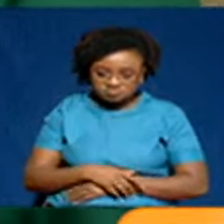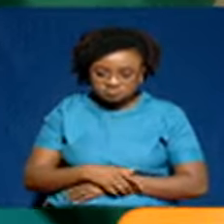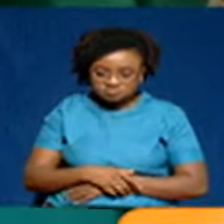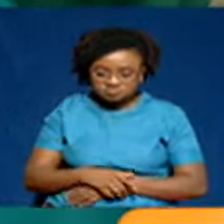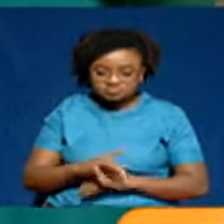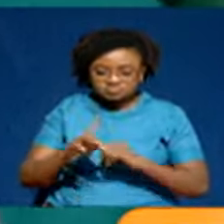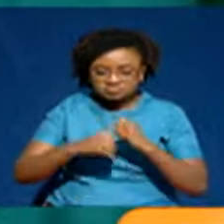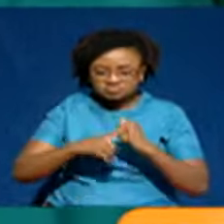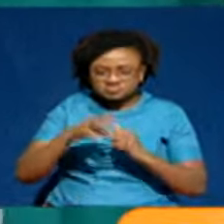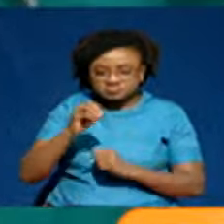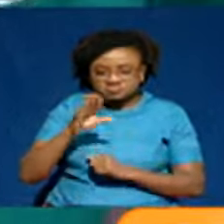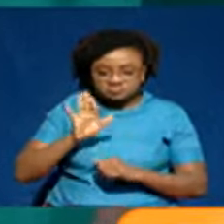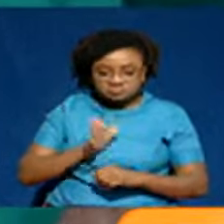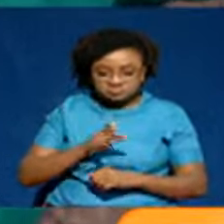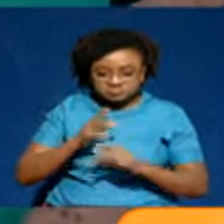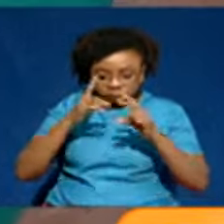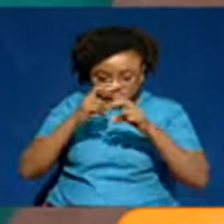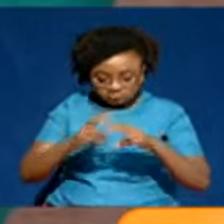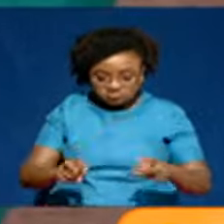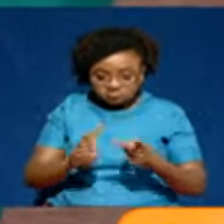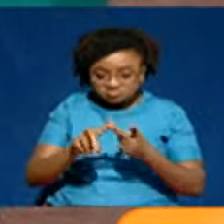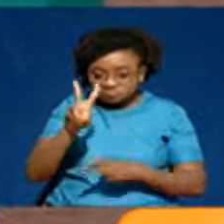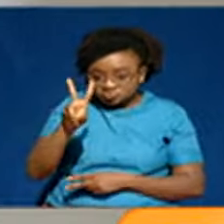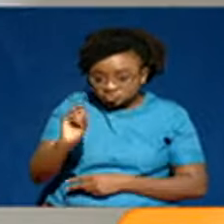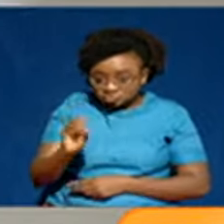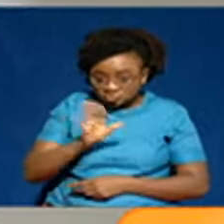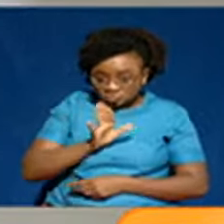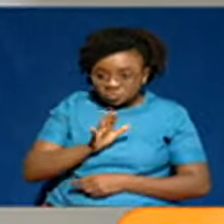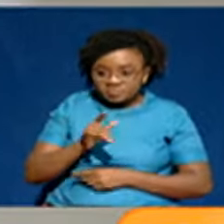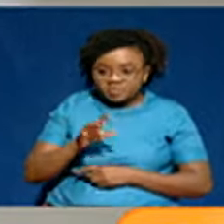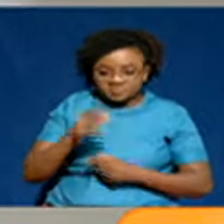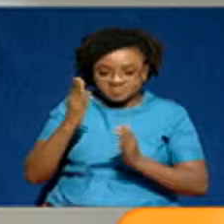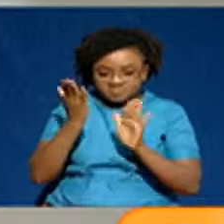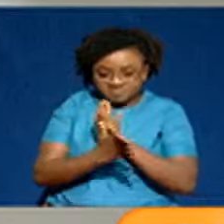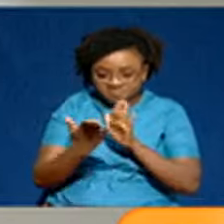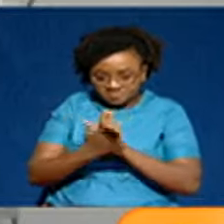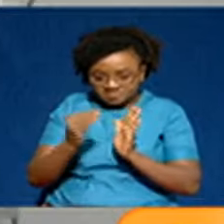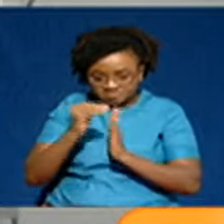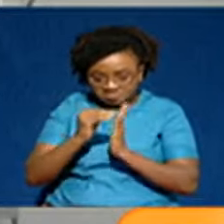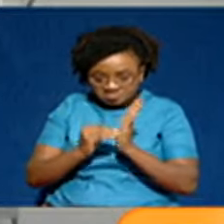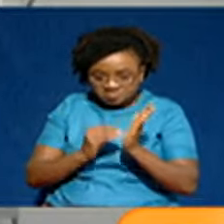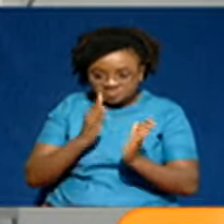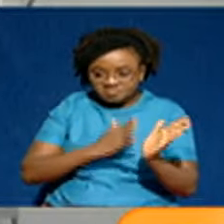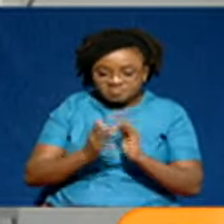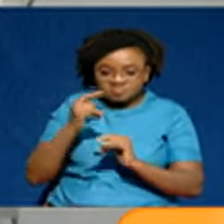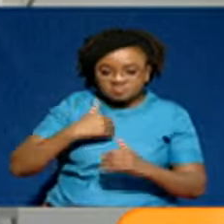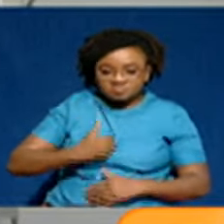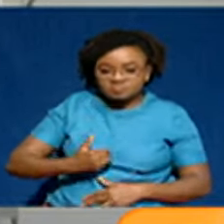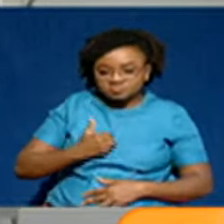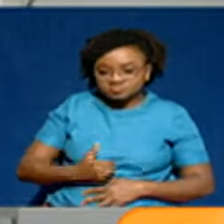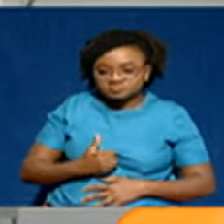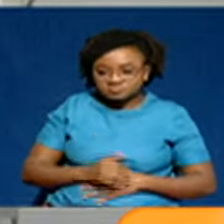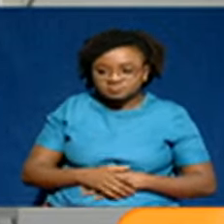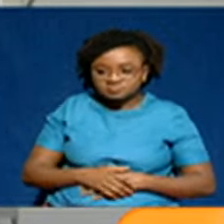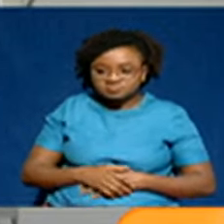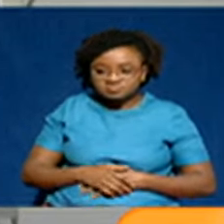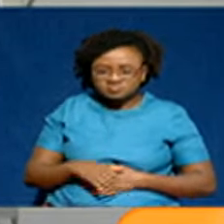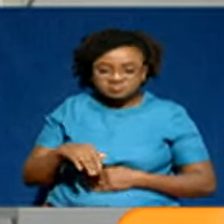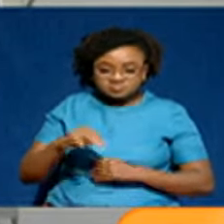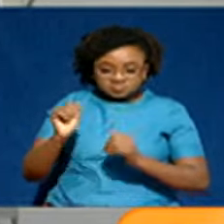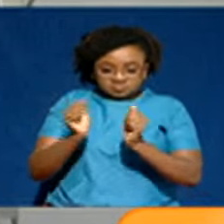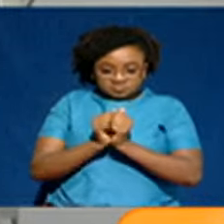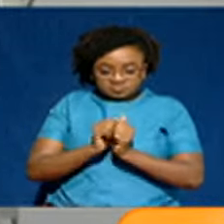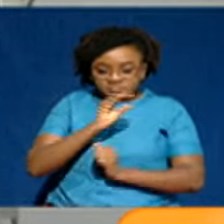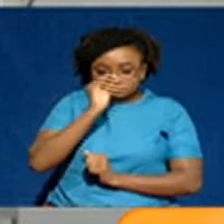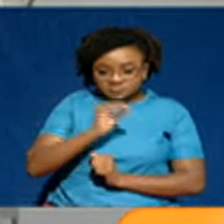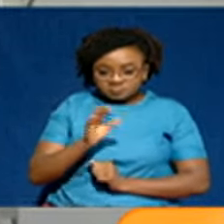60 women were screened. 20 women with endometriosis are scheduled for surgery. 1 out of 10, that is 10% of women, suffer